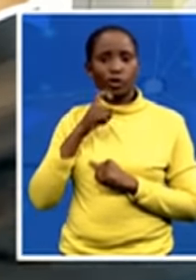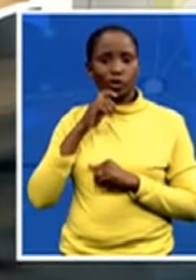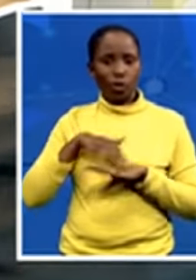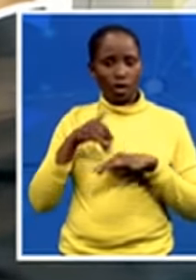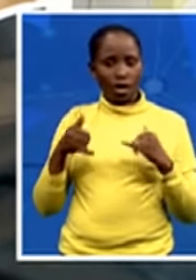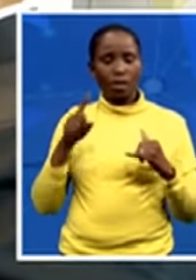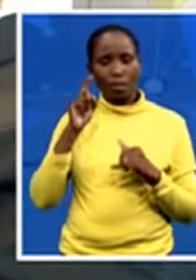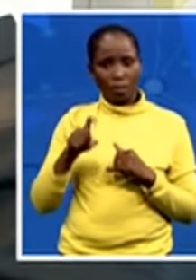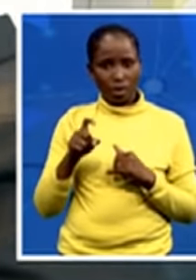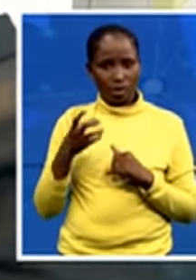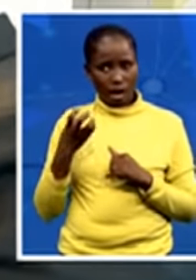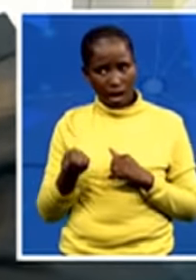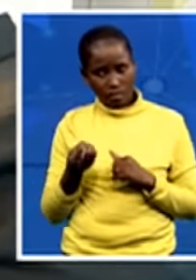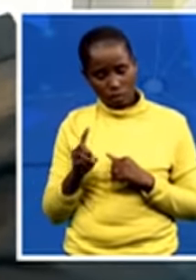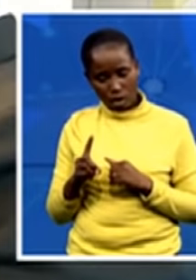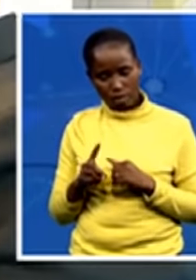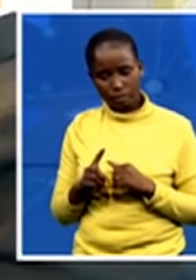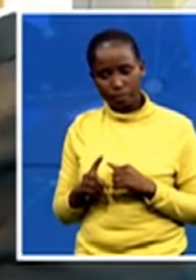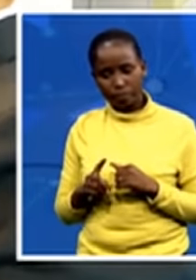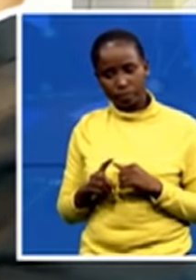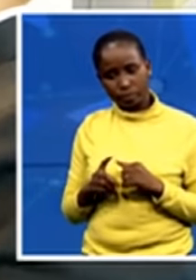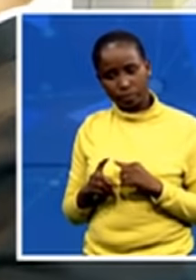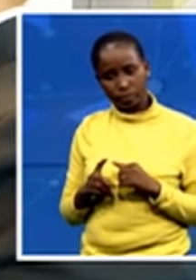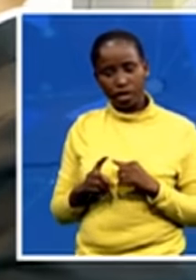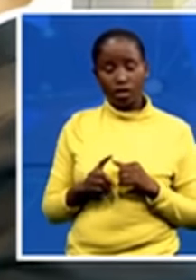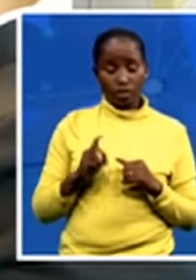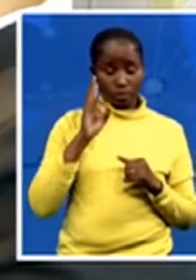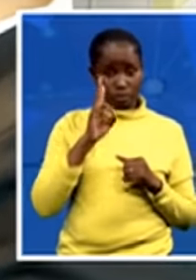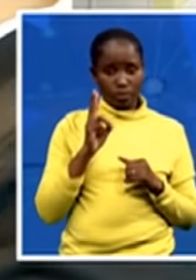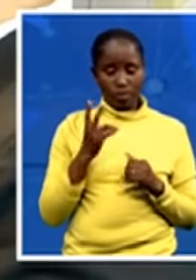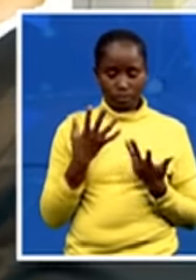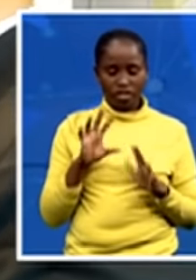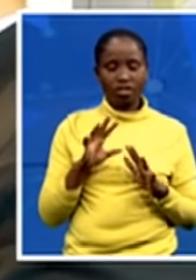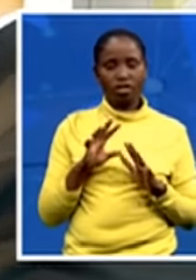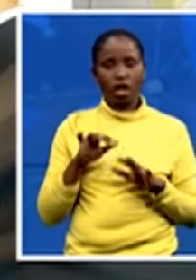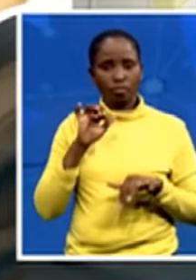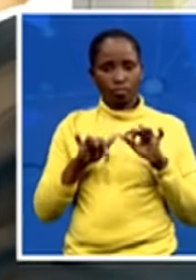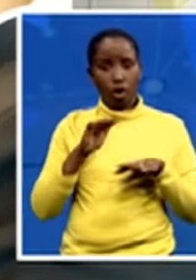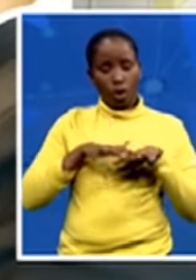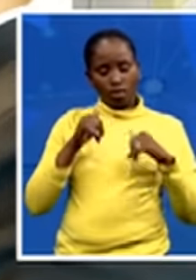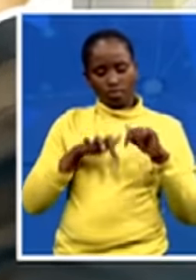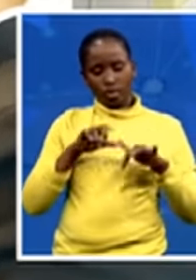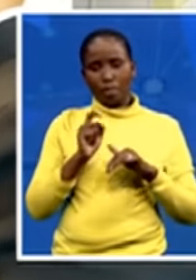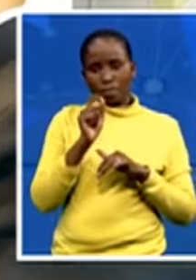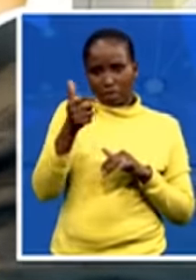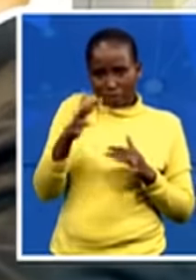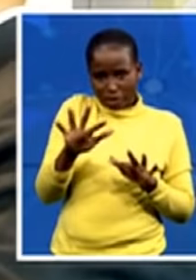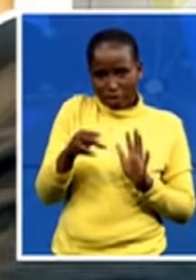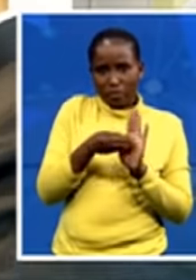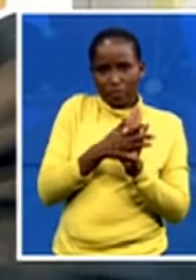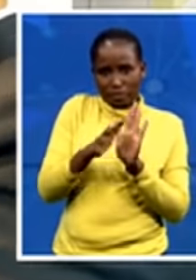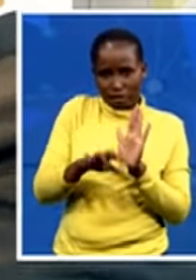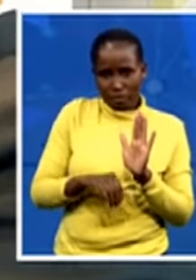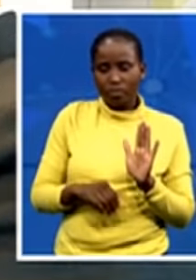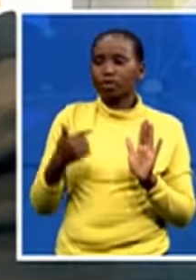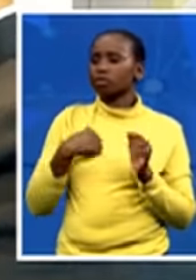because you will have then paid the money in terms of the booking, and a no-show will then begin to ensure that you